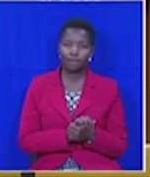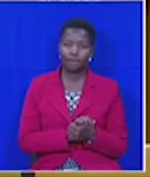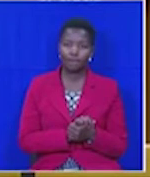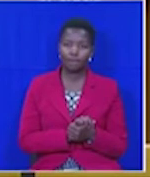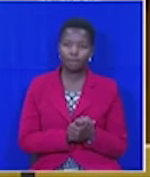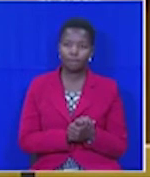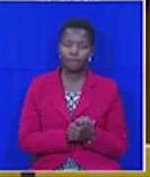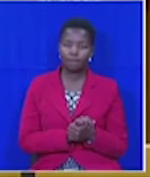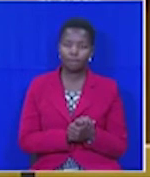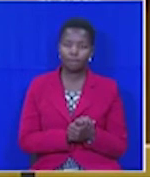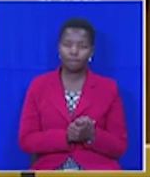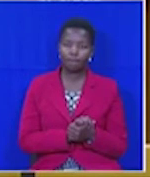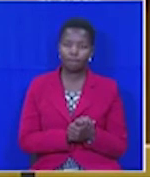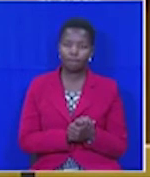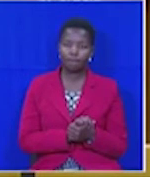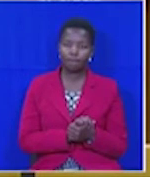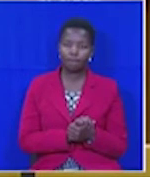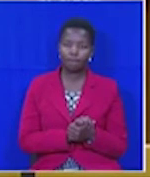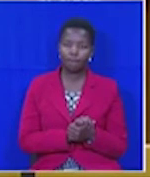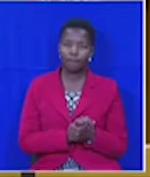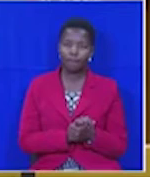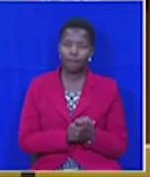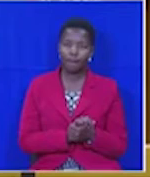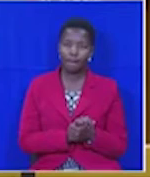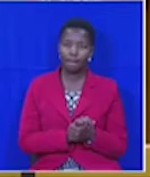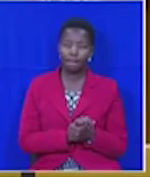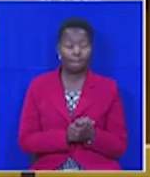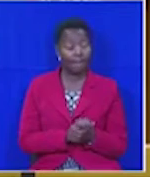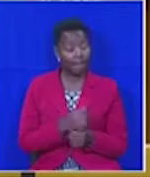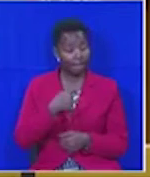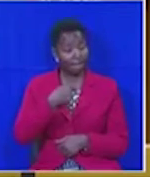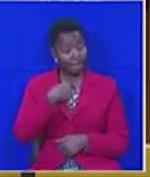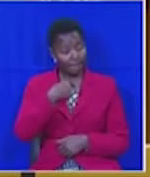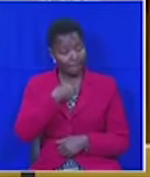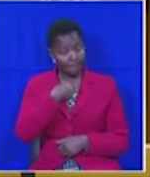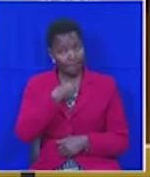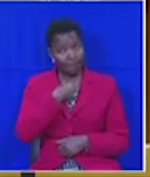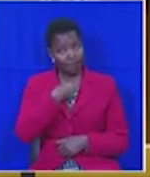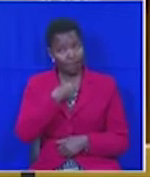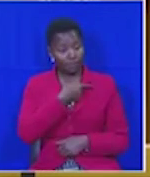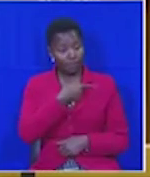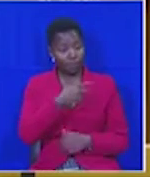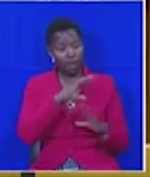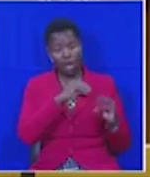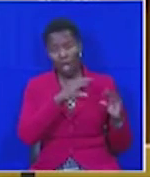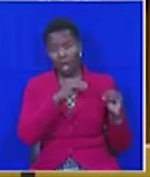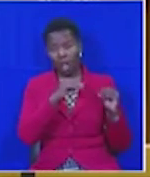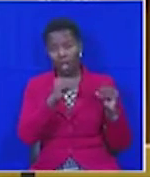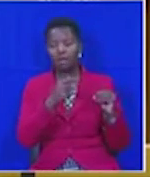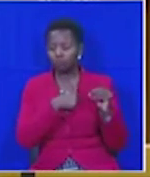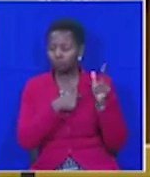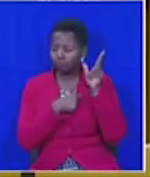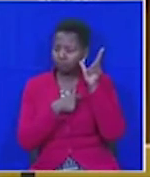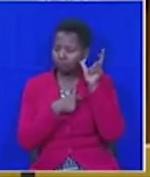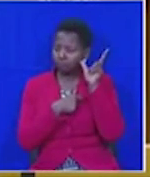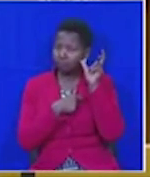to highlight one thing. Me, when all of you speak, I keep quiet, I listen.